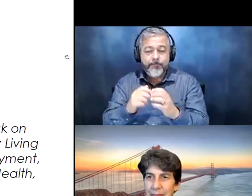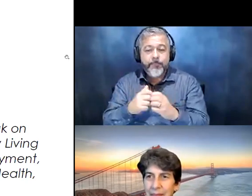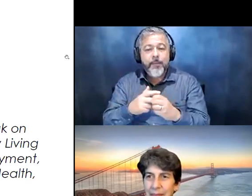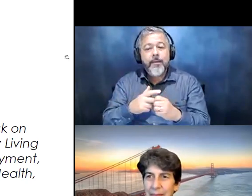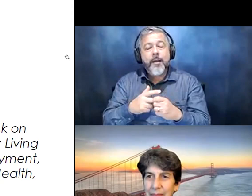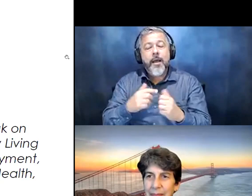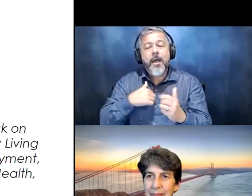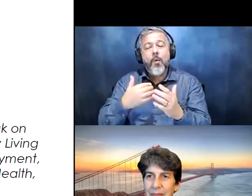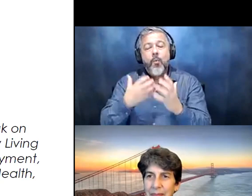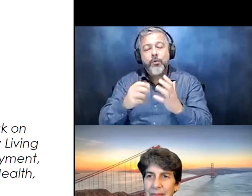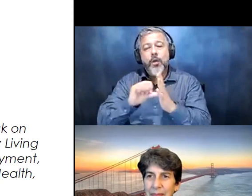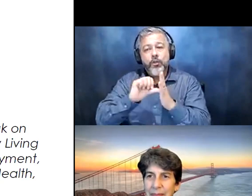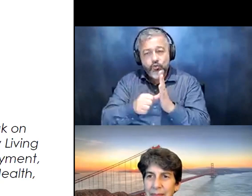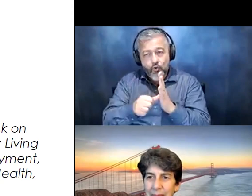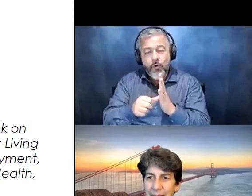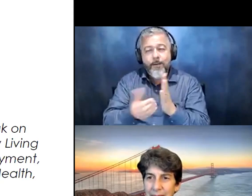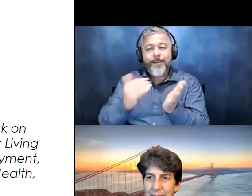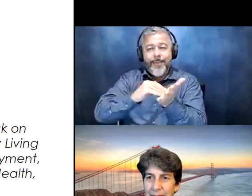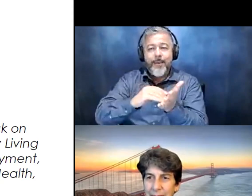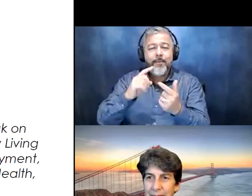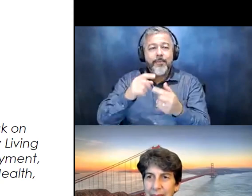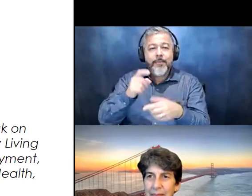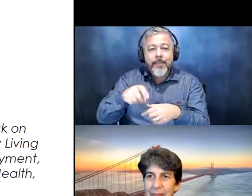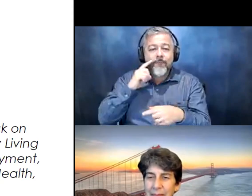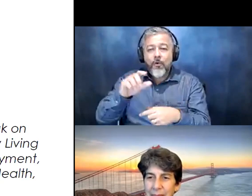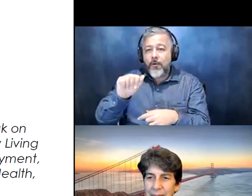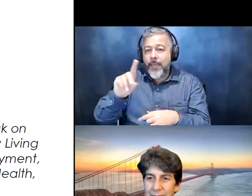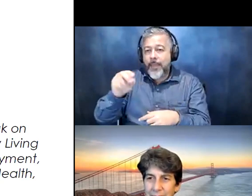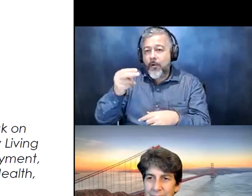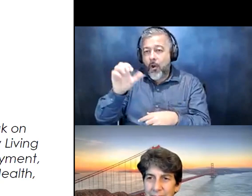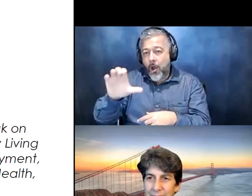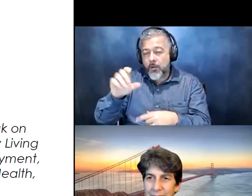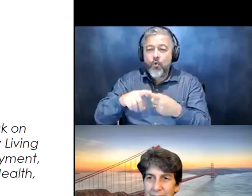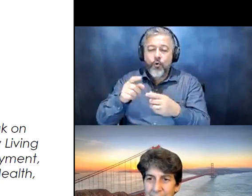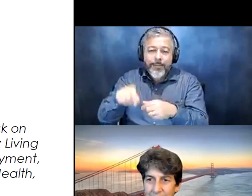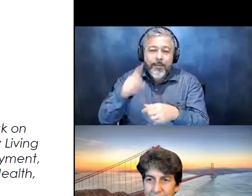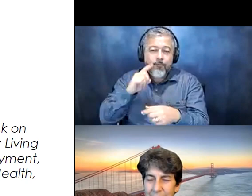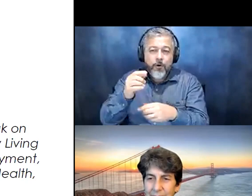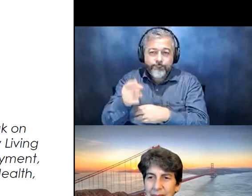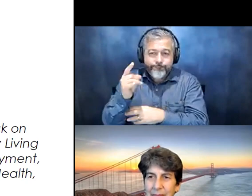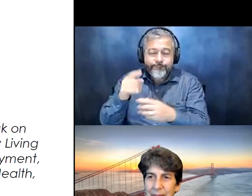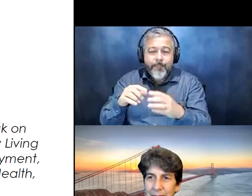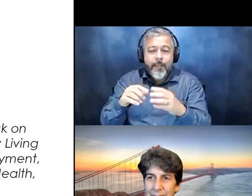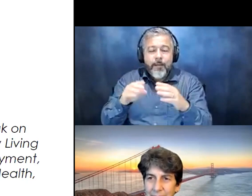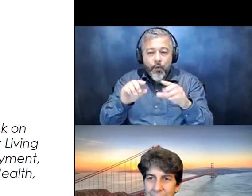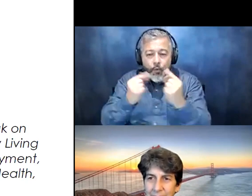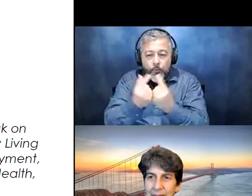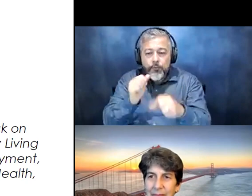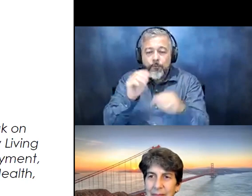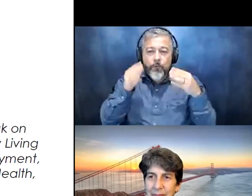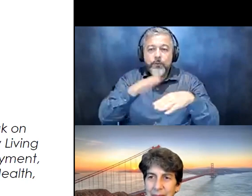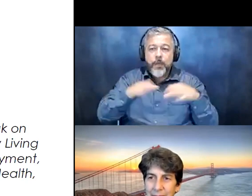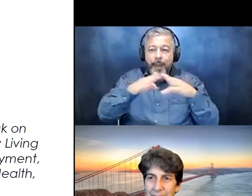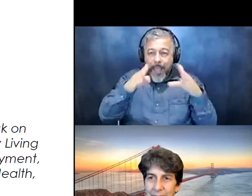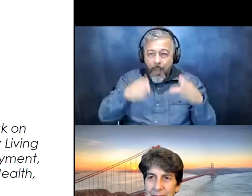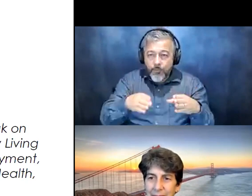for the ad hoc or temporary work group that will focus in on housing and how we can move forward on that.